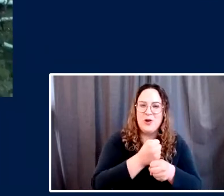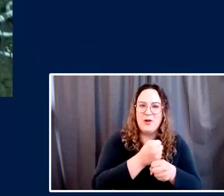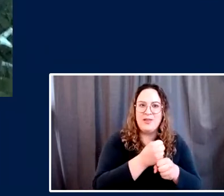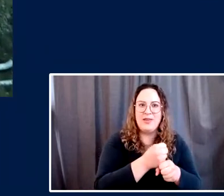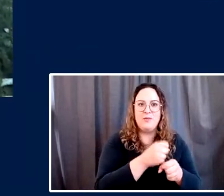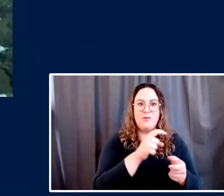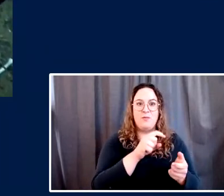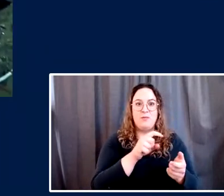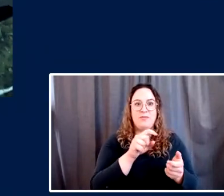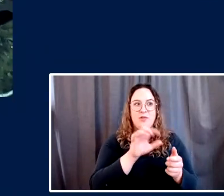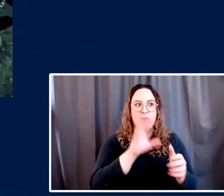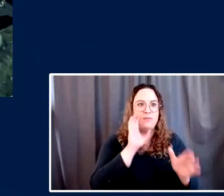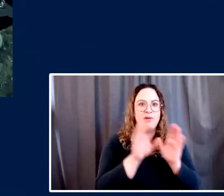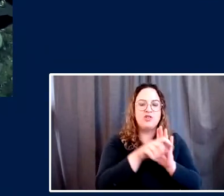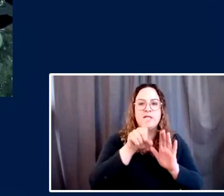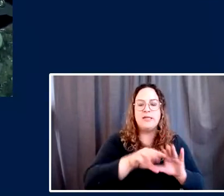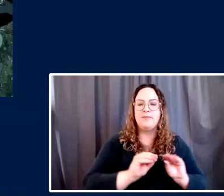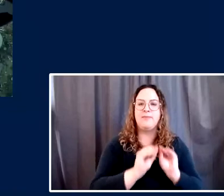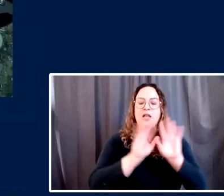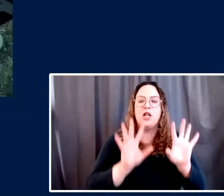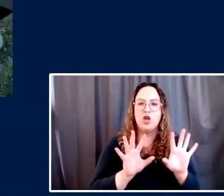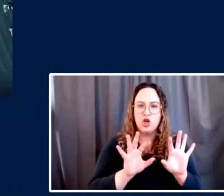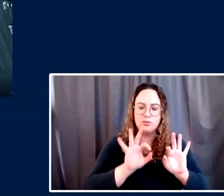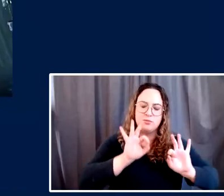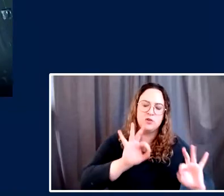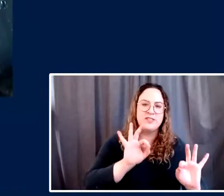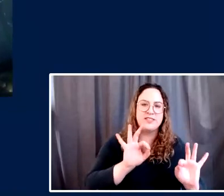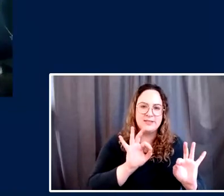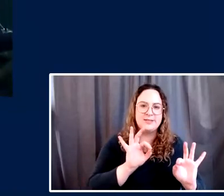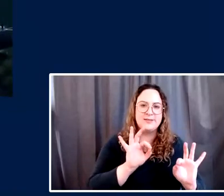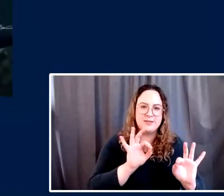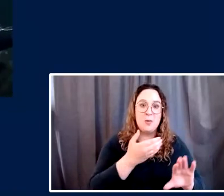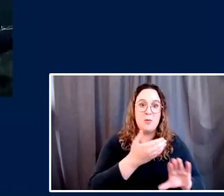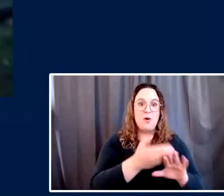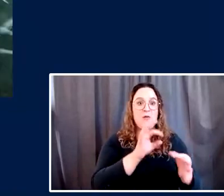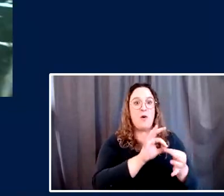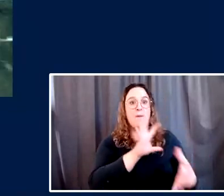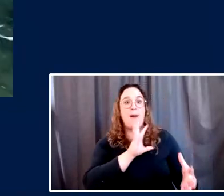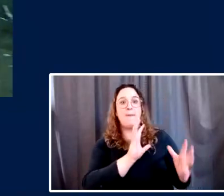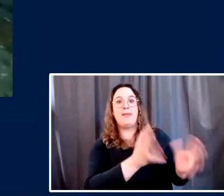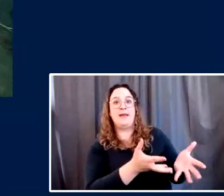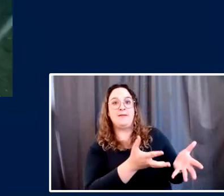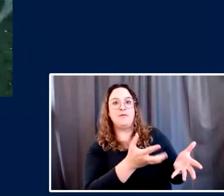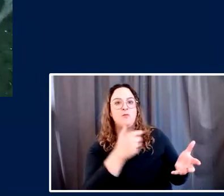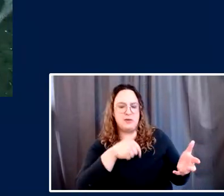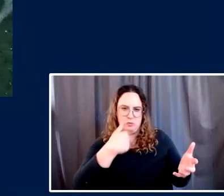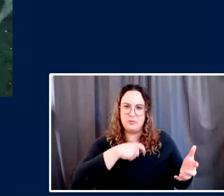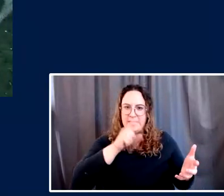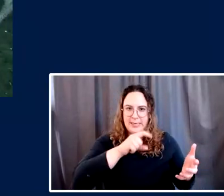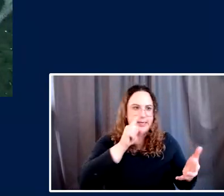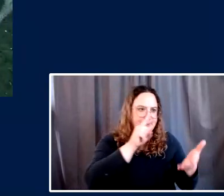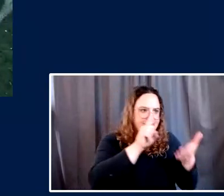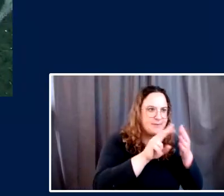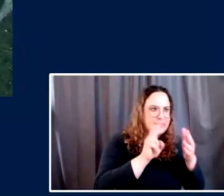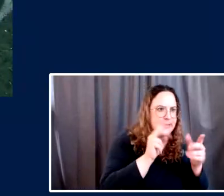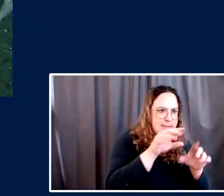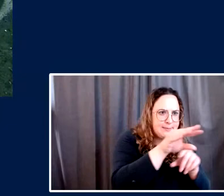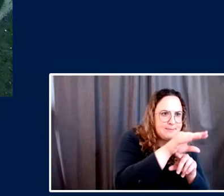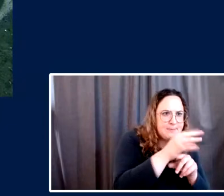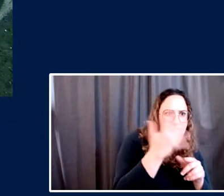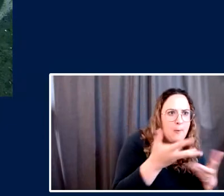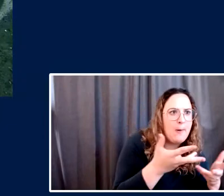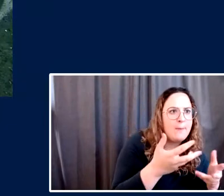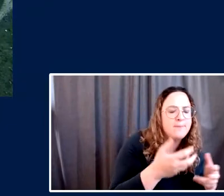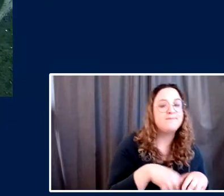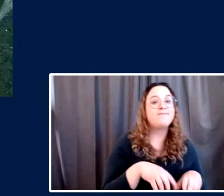jacked. Another instrument we have that's kind of specialized for work here is our an O2 sampler, and we can reach